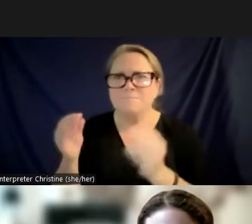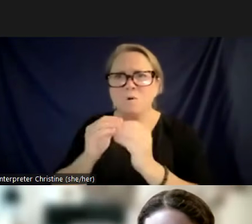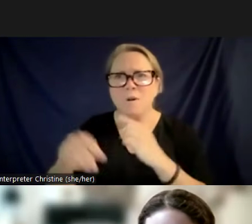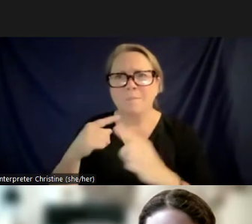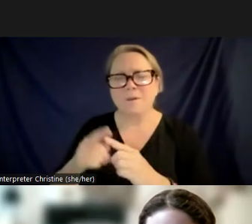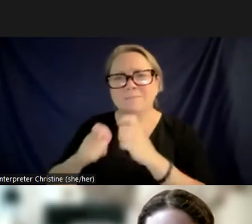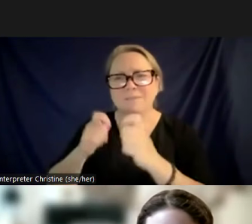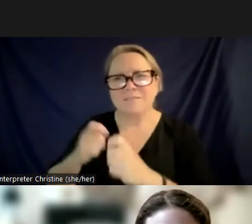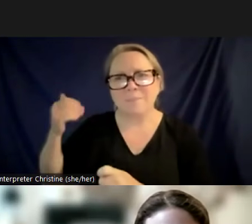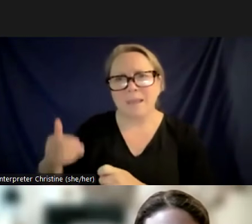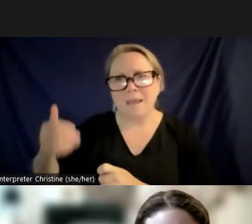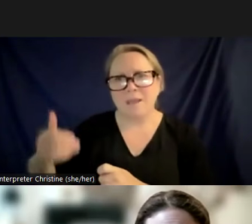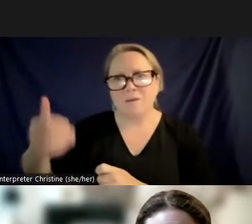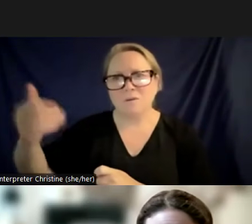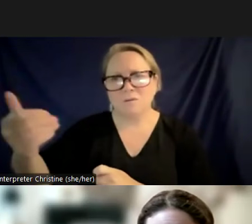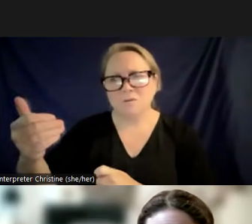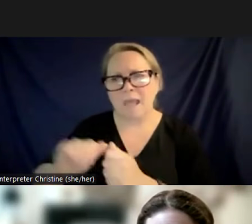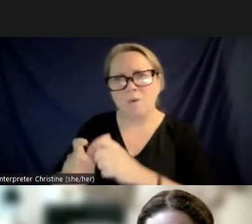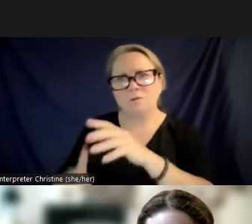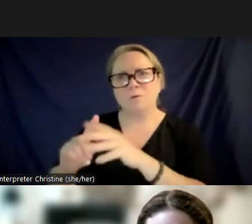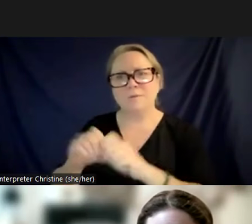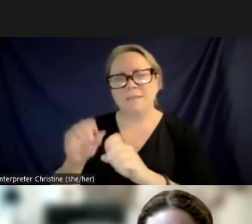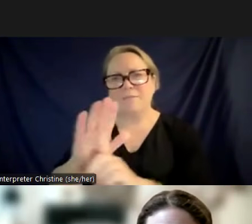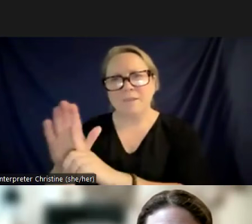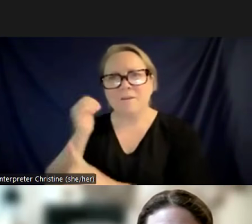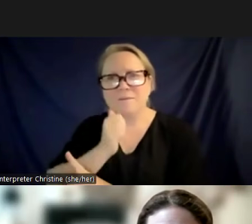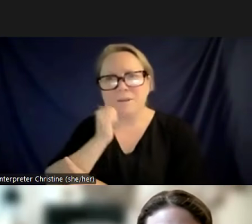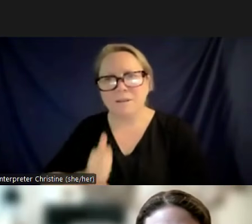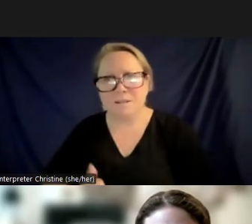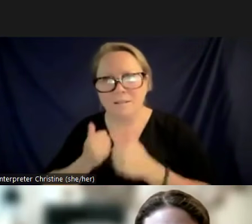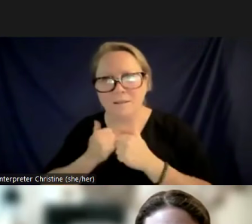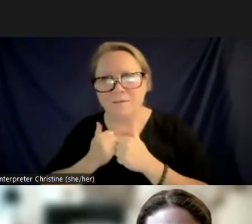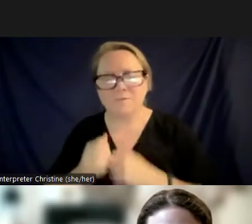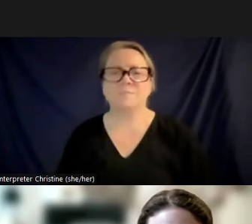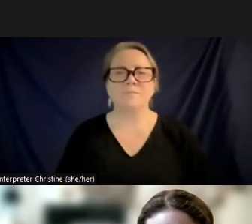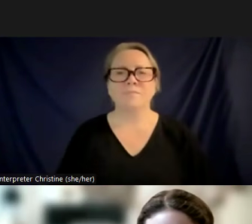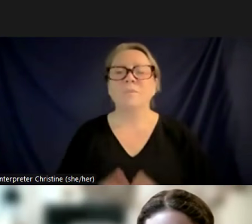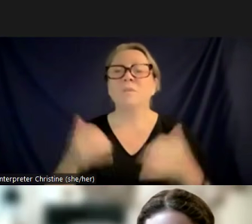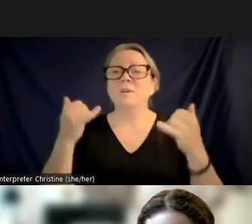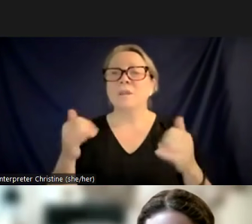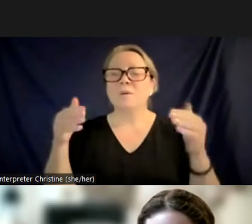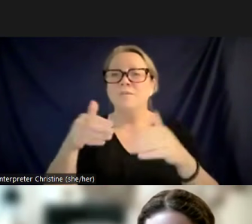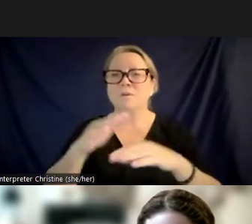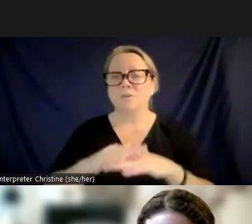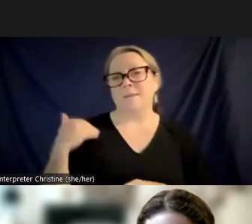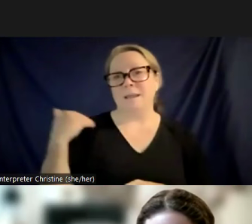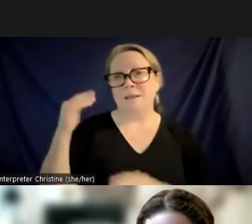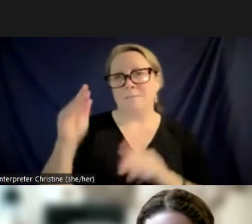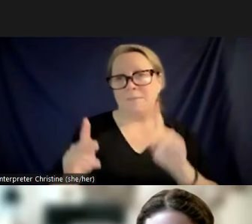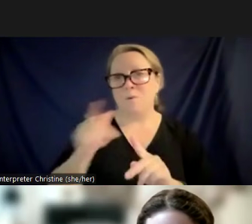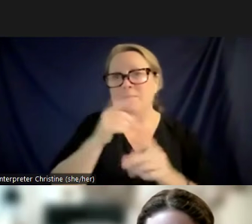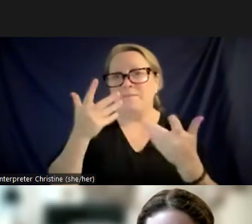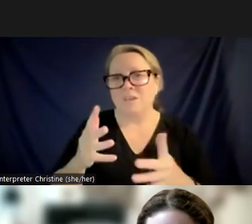patterns in the data show up in people's daily lives. Today, we'll focus on the experiences of young people who have faced